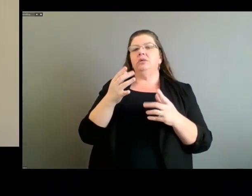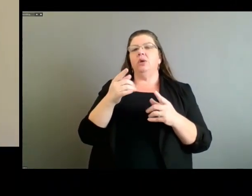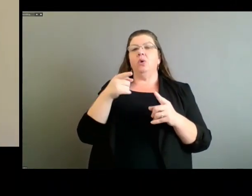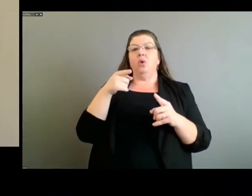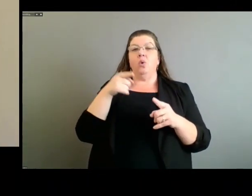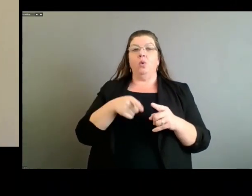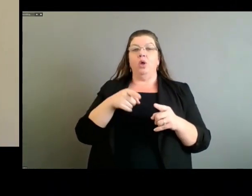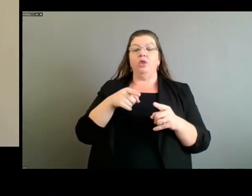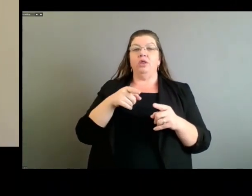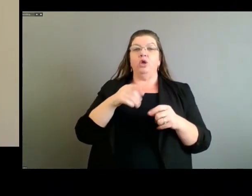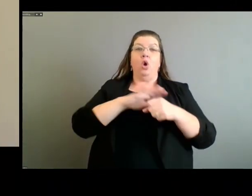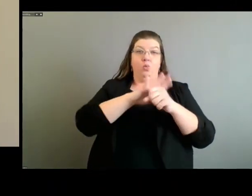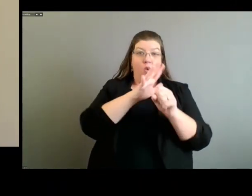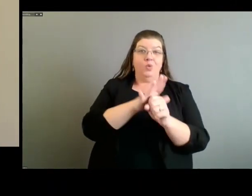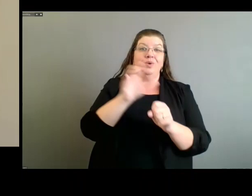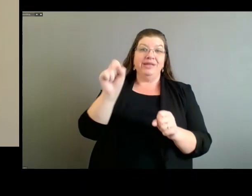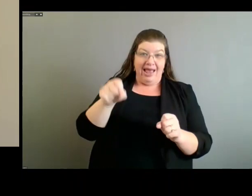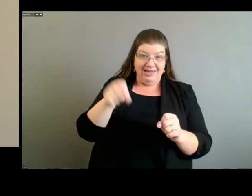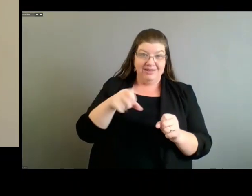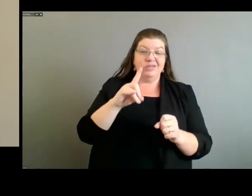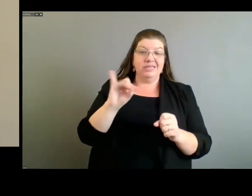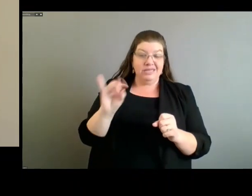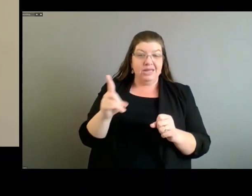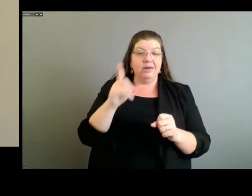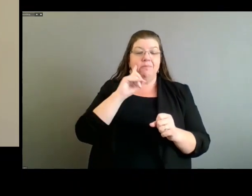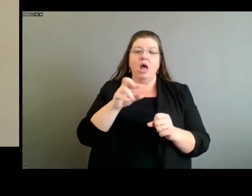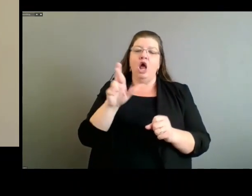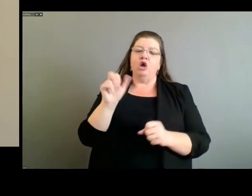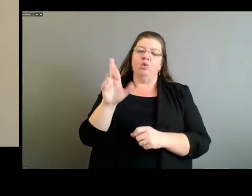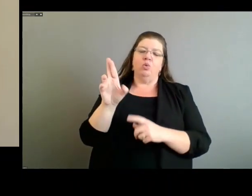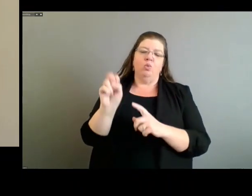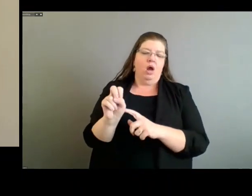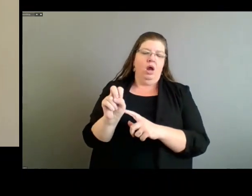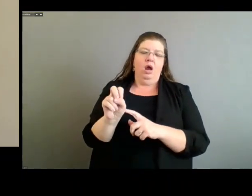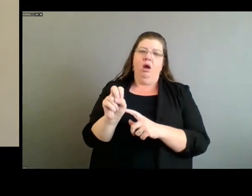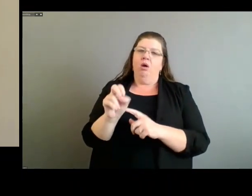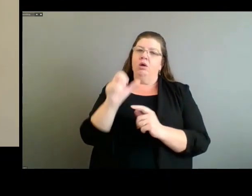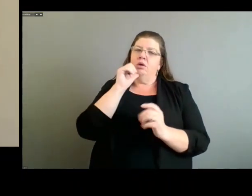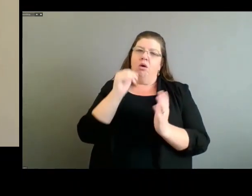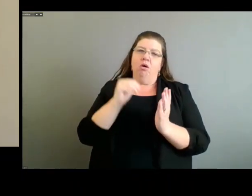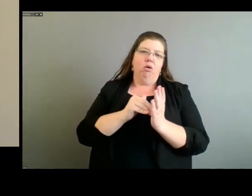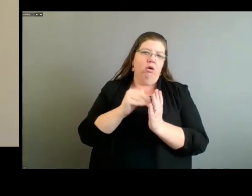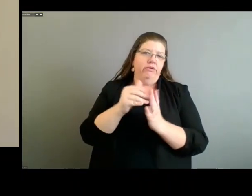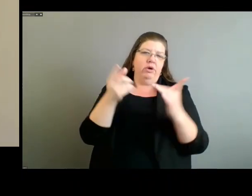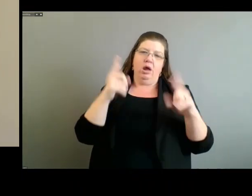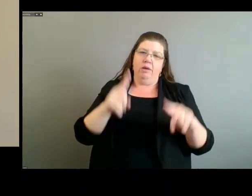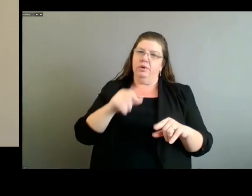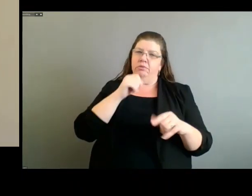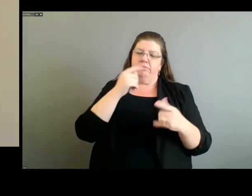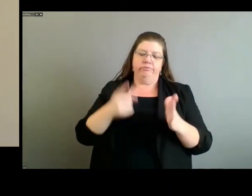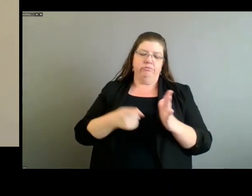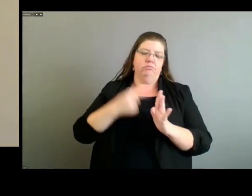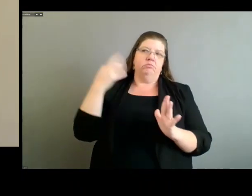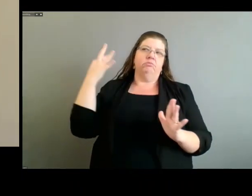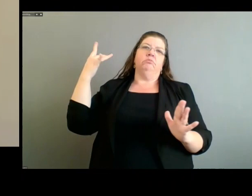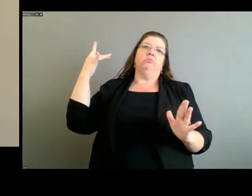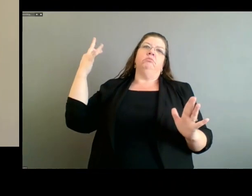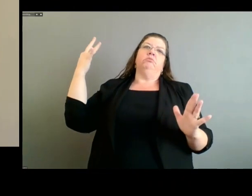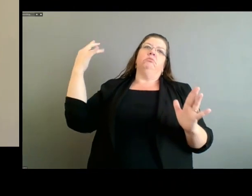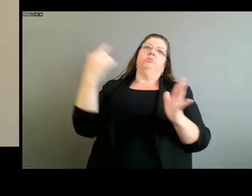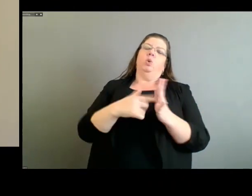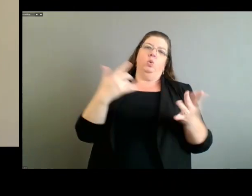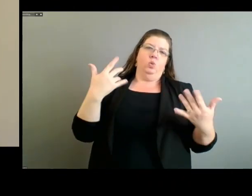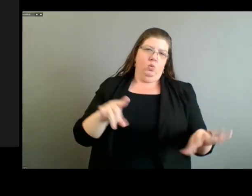the coronavirus. However, they are extremely rare. They're very, very rare. So that's good